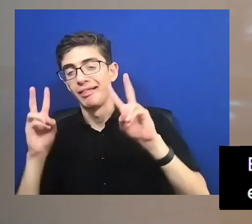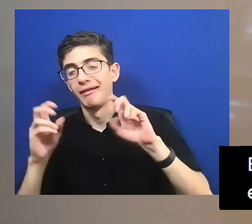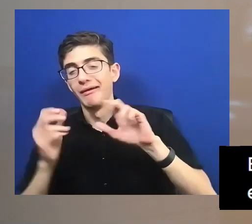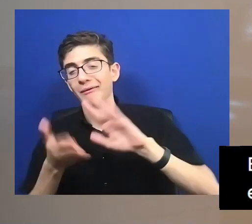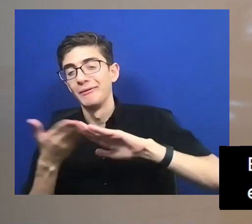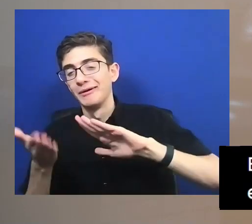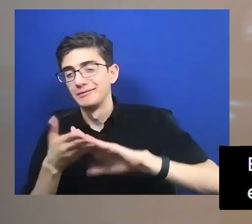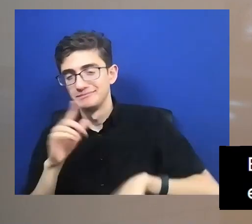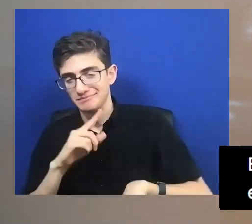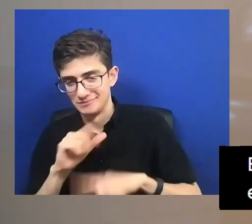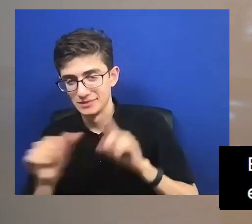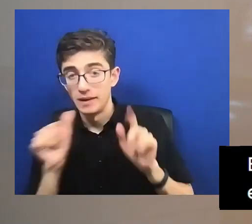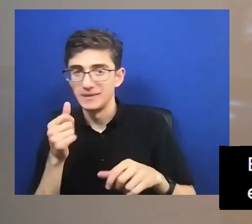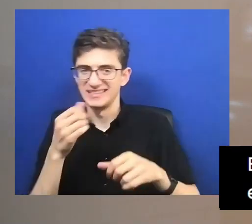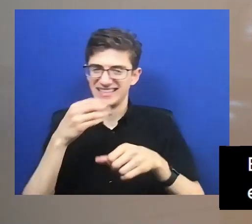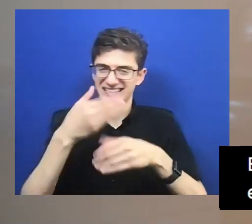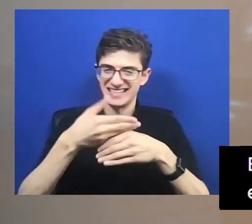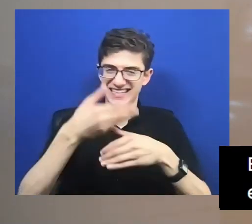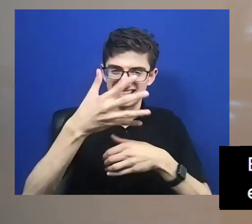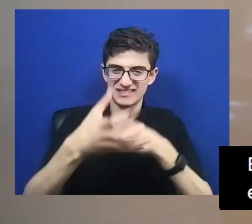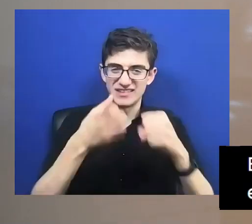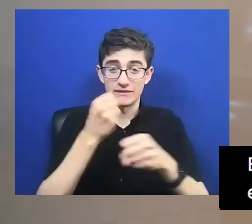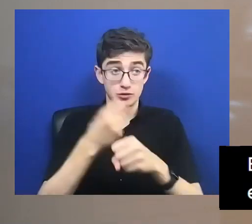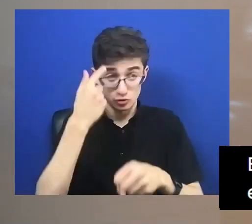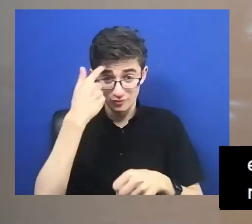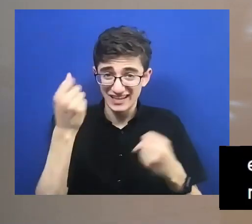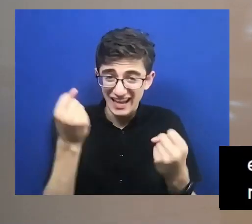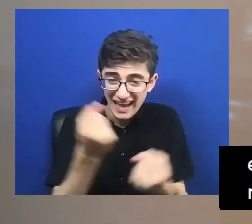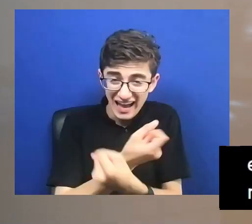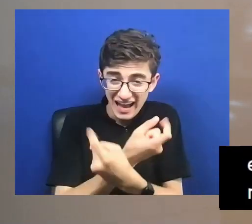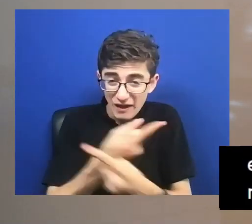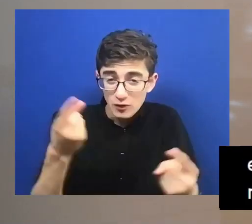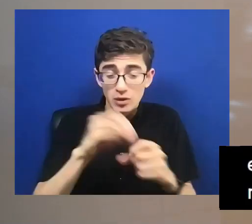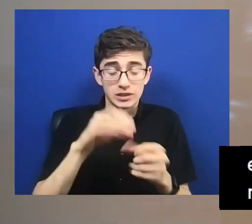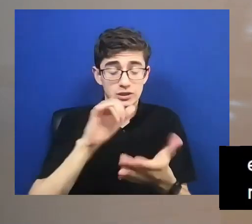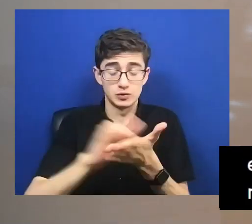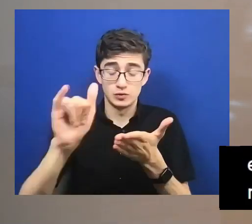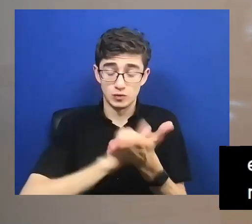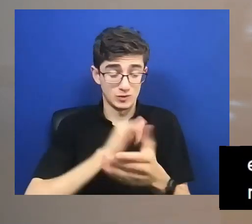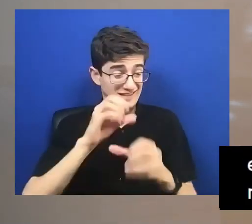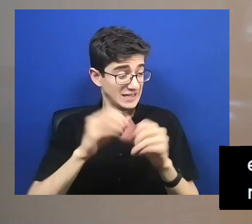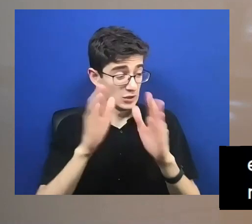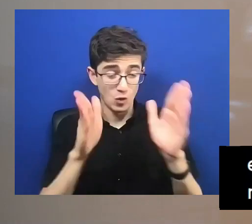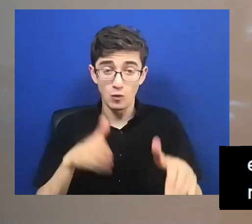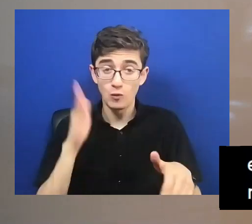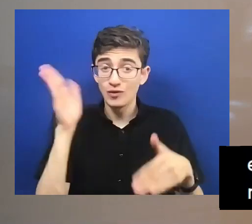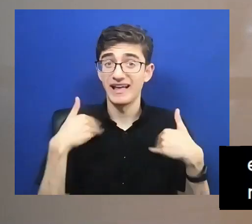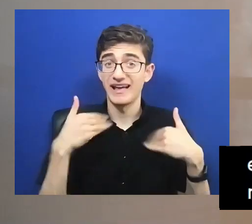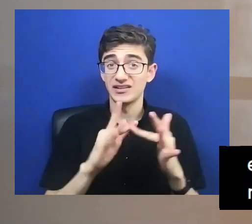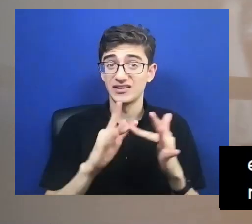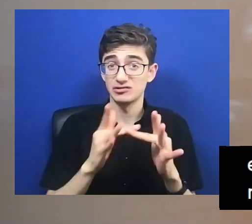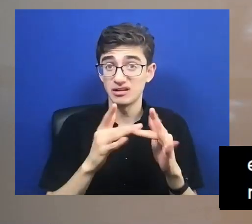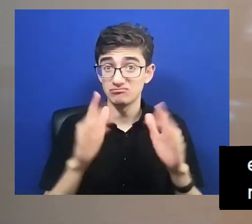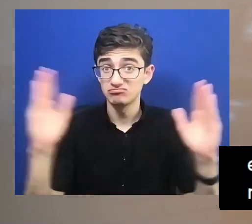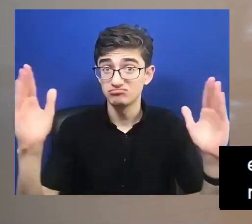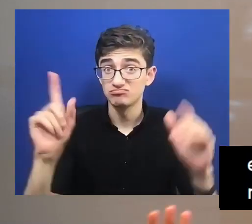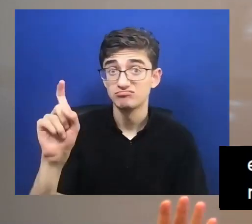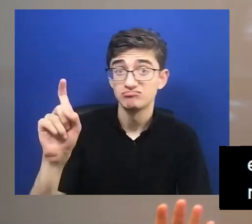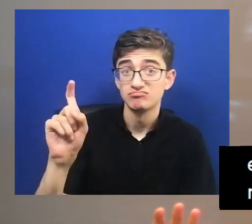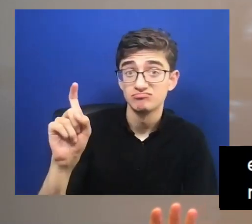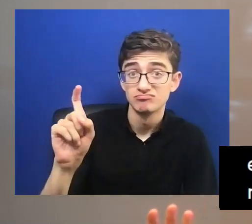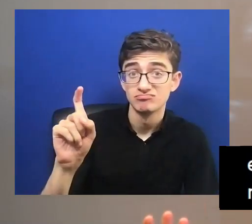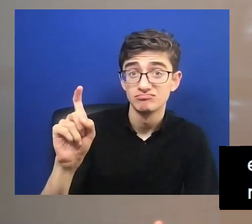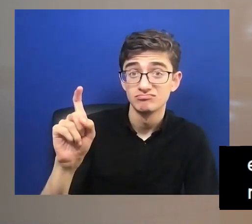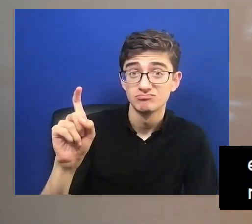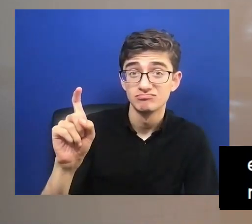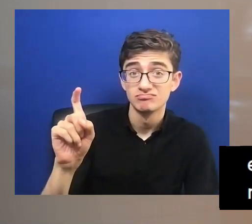next 5 years. Every single person in New York State will have it in their home within the next 5 years. We got a